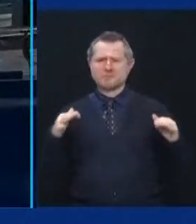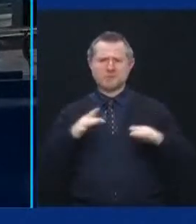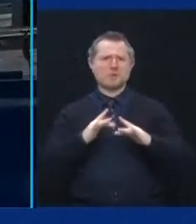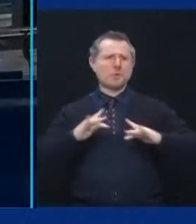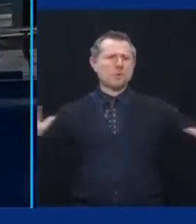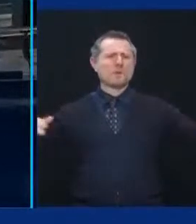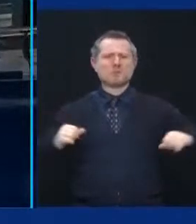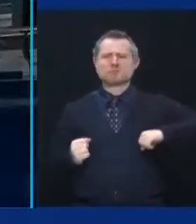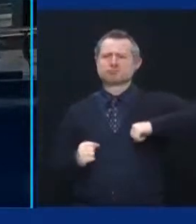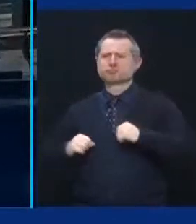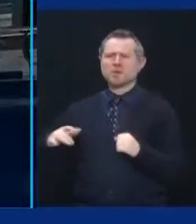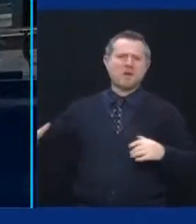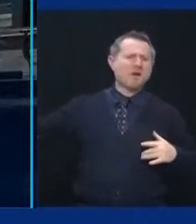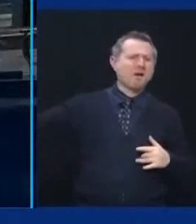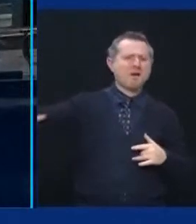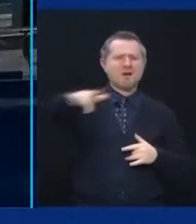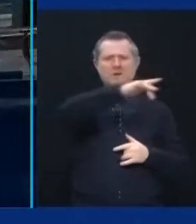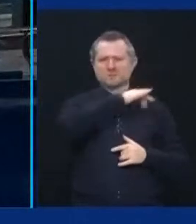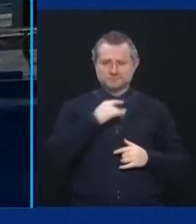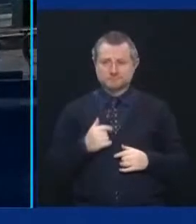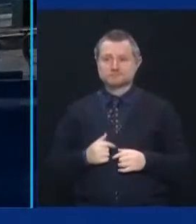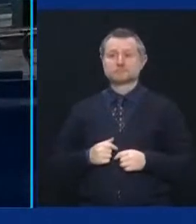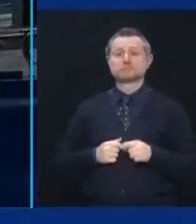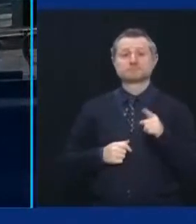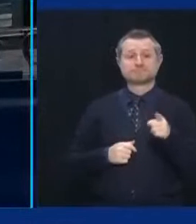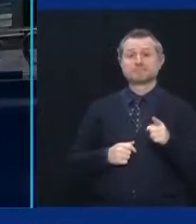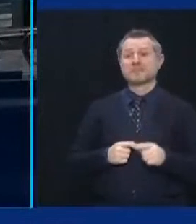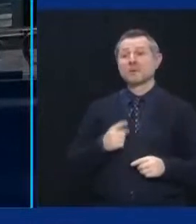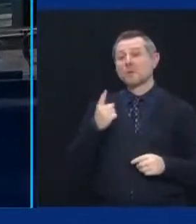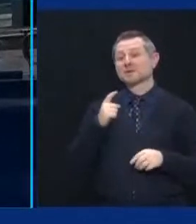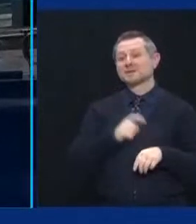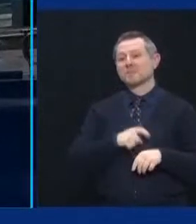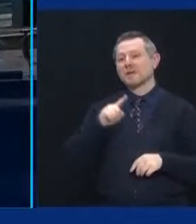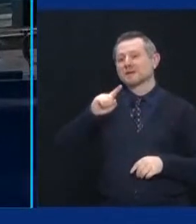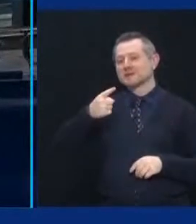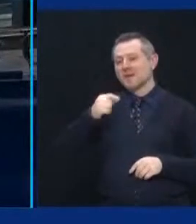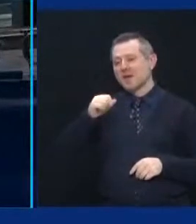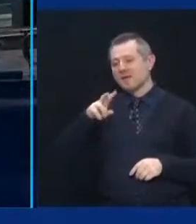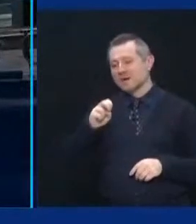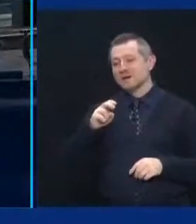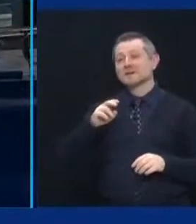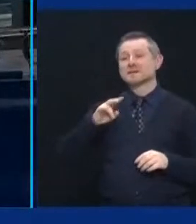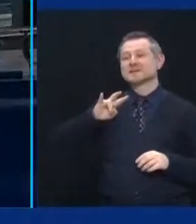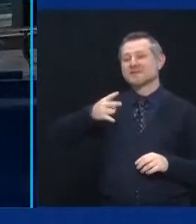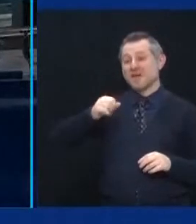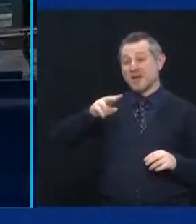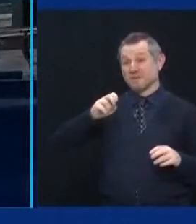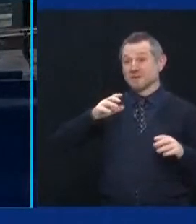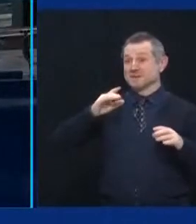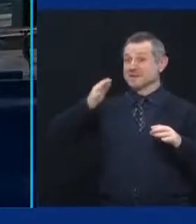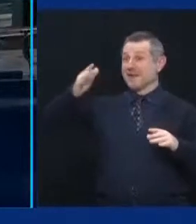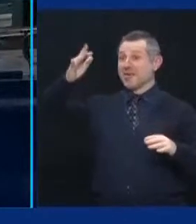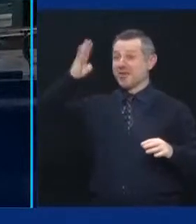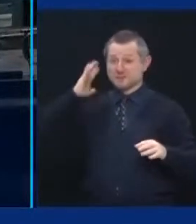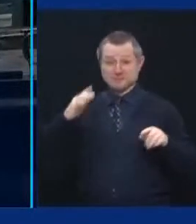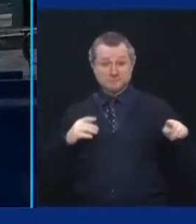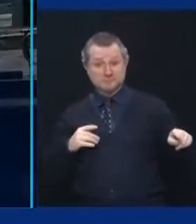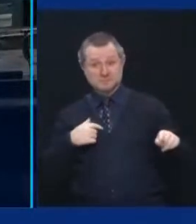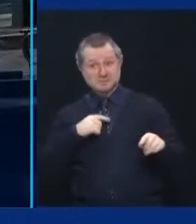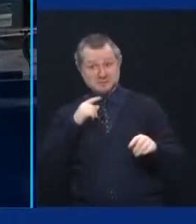2nd Avenue subway in Manhattan once at a New Year's Eve party, and we were hoping to do the same thing here. But these are different